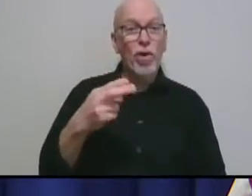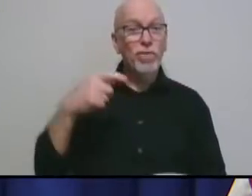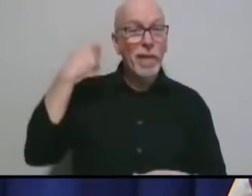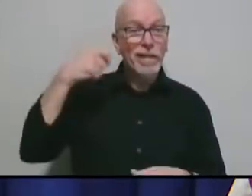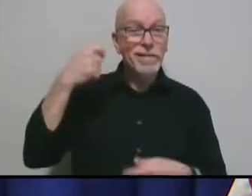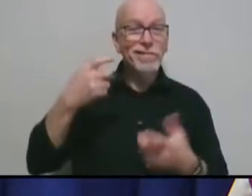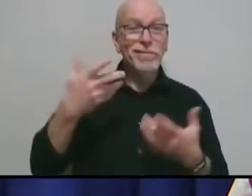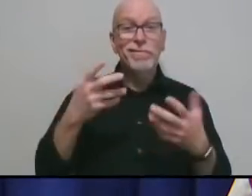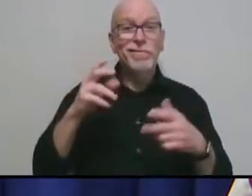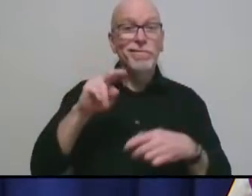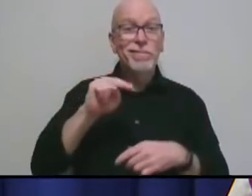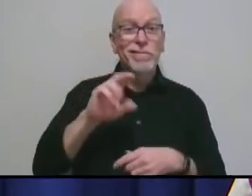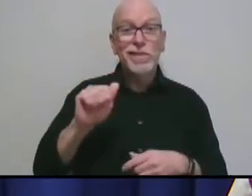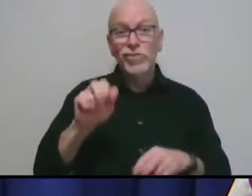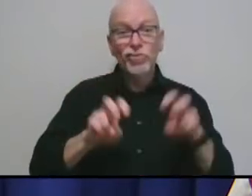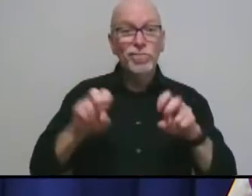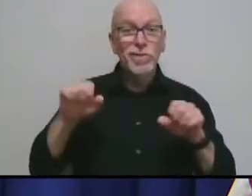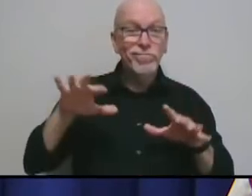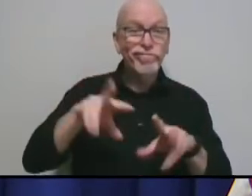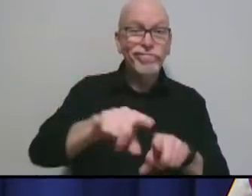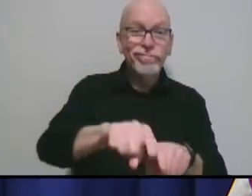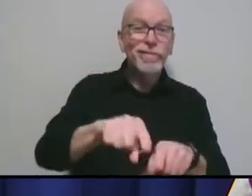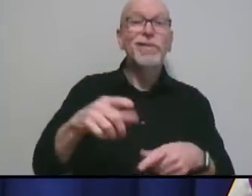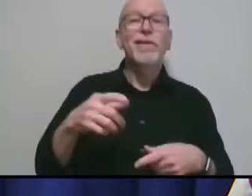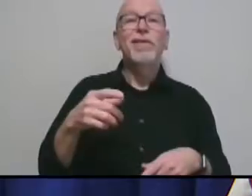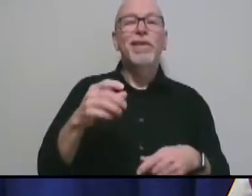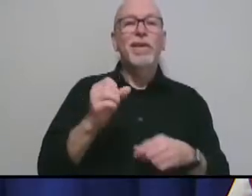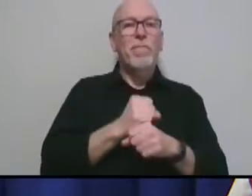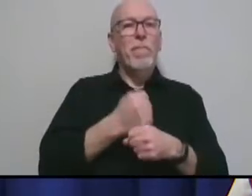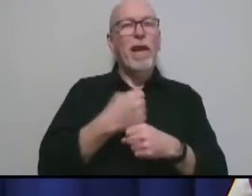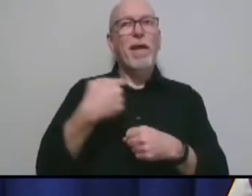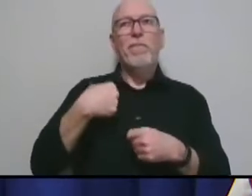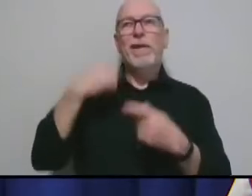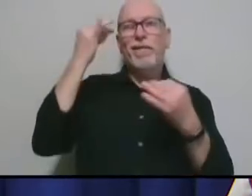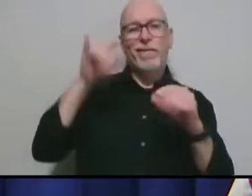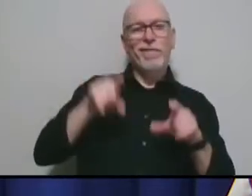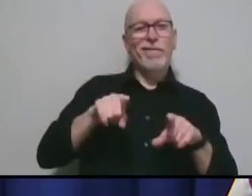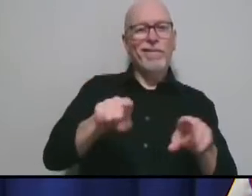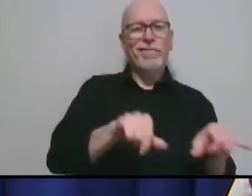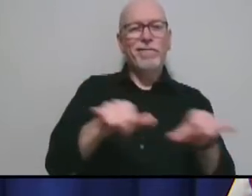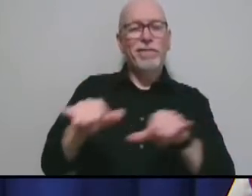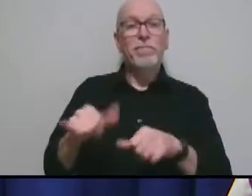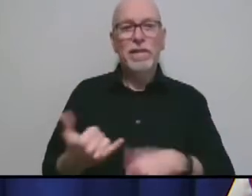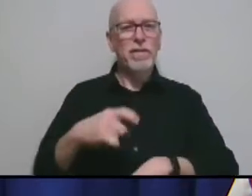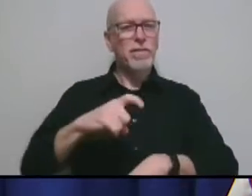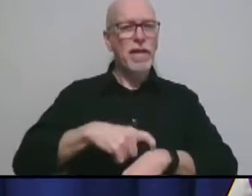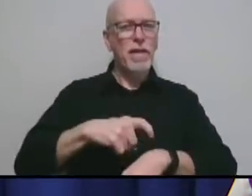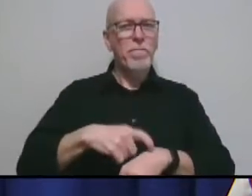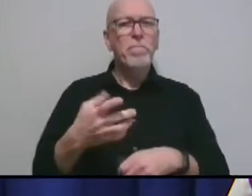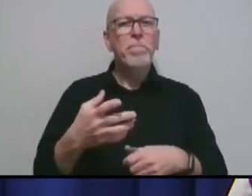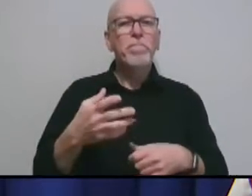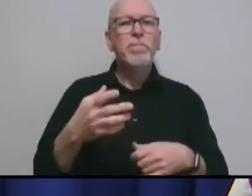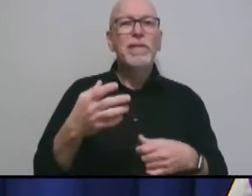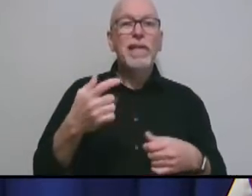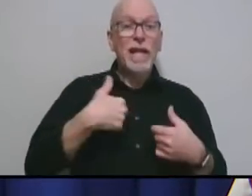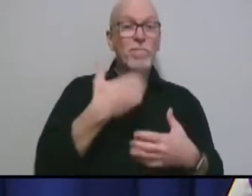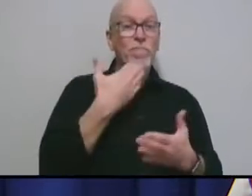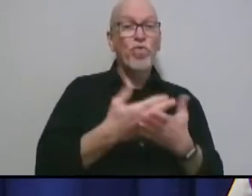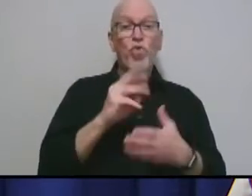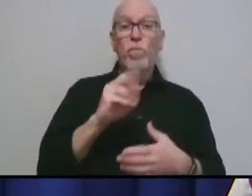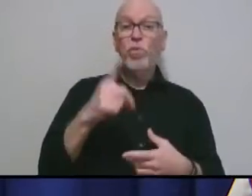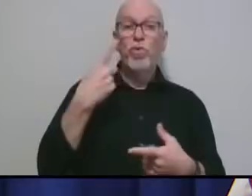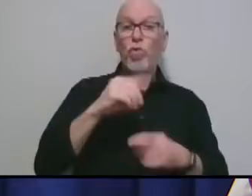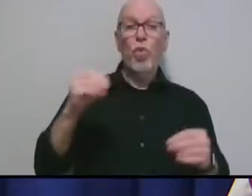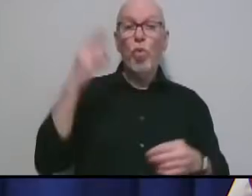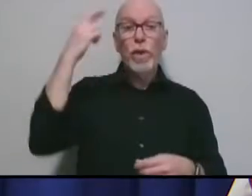all, are going to unfold, it did get me thinking that it is time. I'm not just in a good mood for no reason, but it is